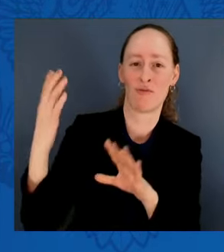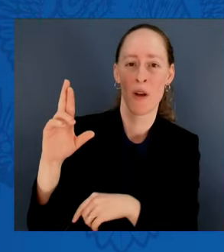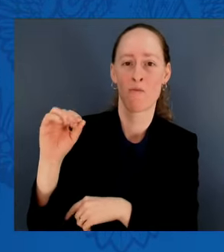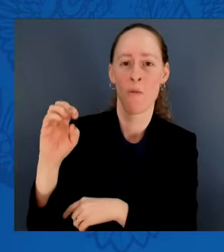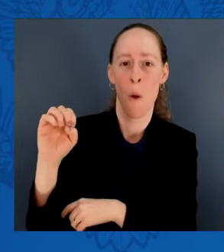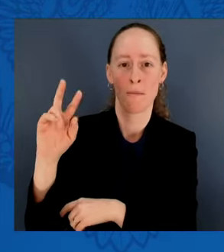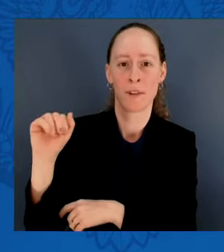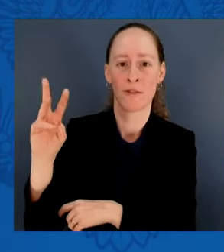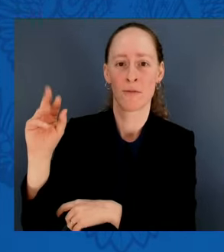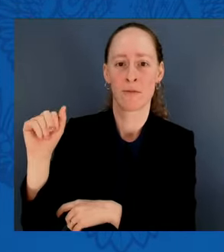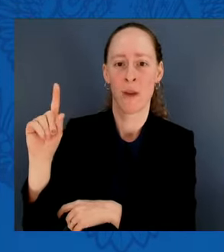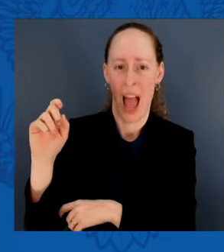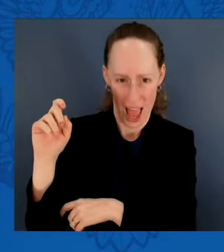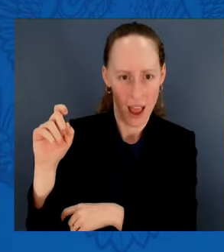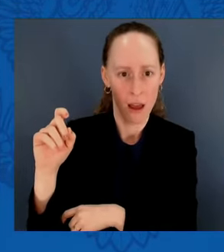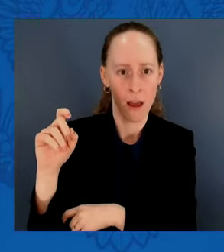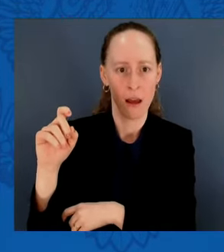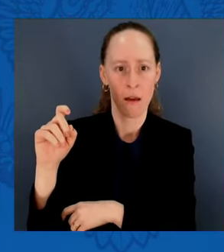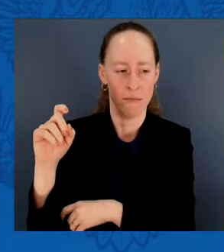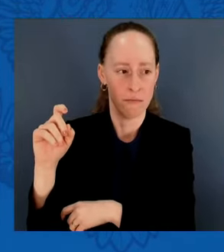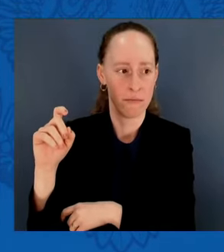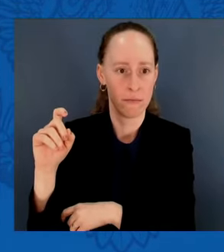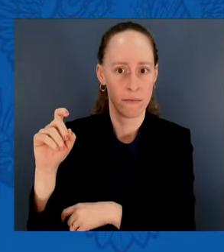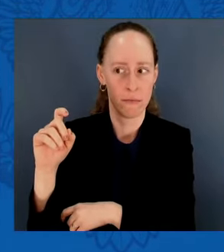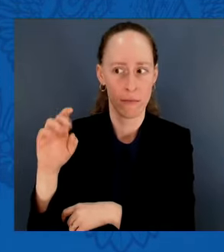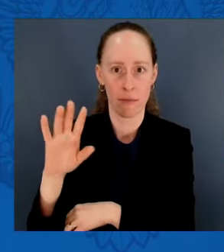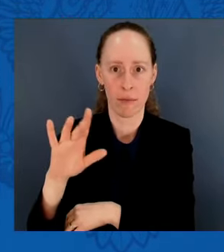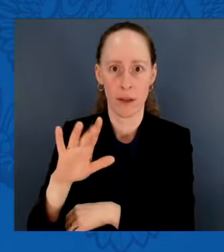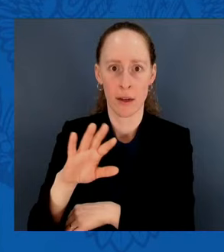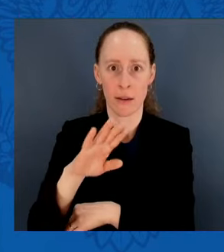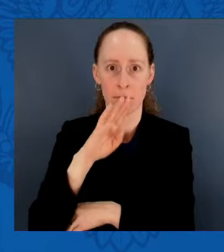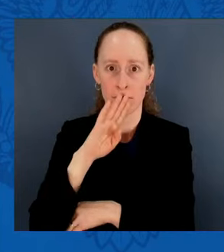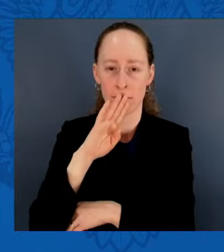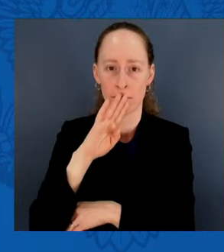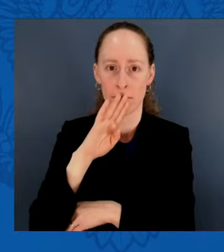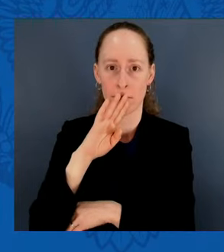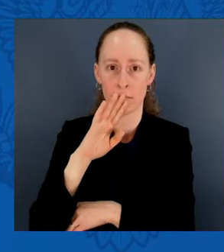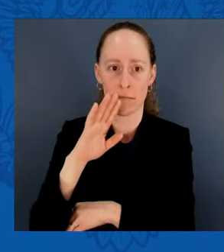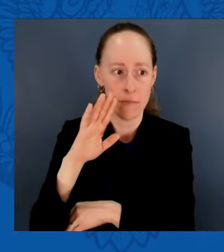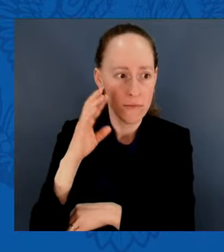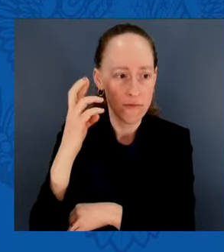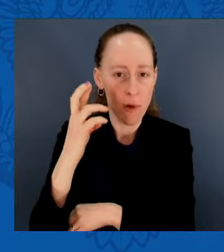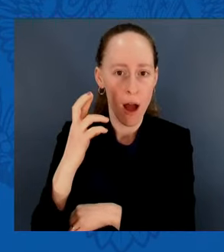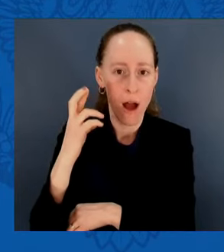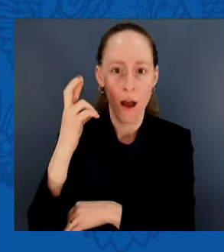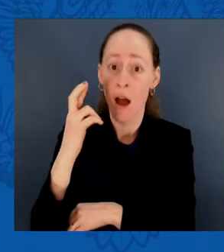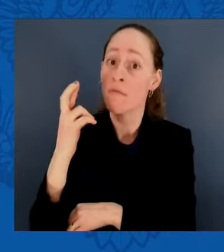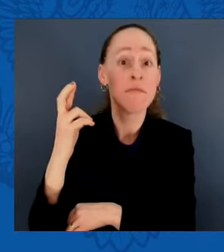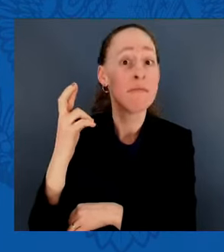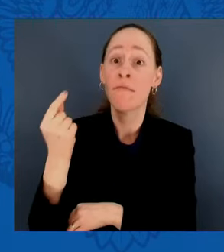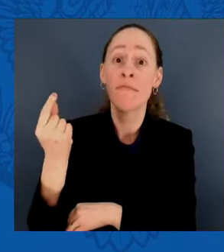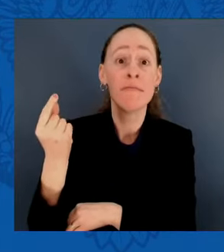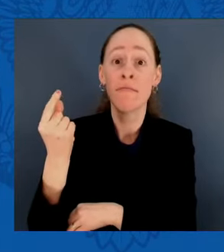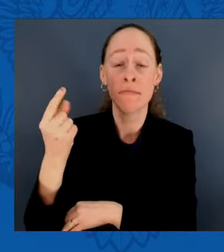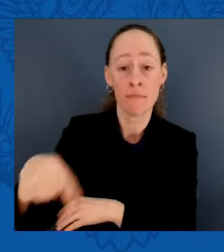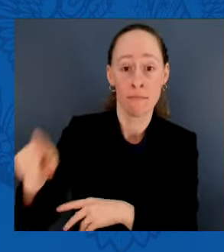was on the ballot, we won in 2022 and 2020, and we'll win again in 2024.